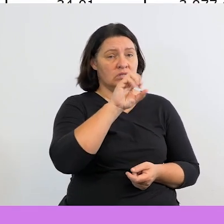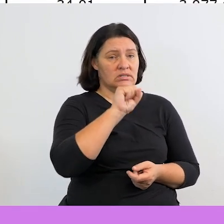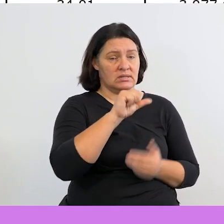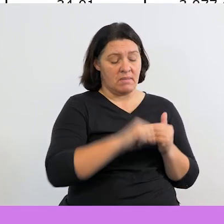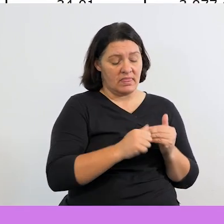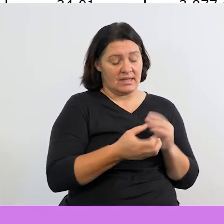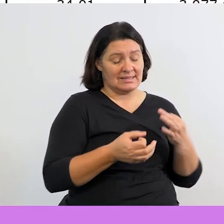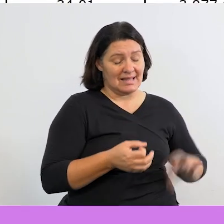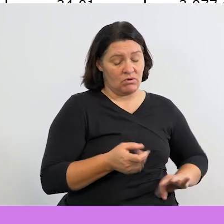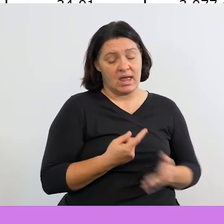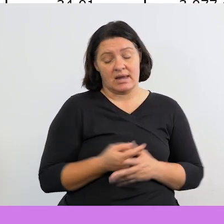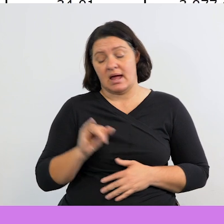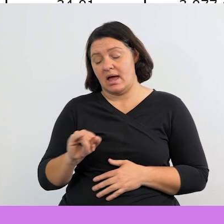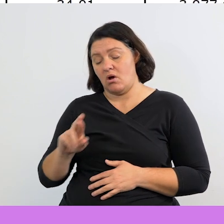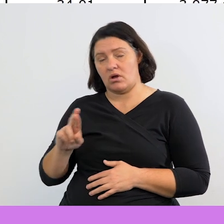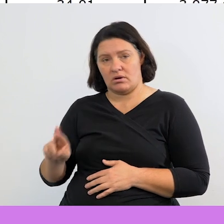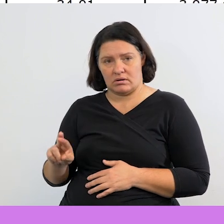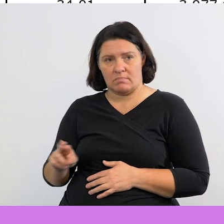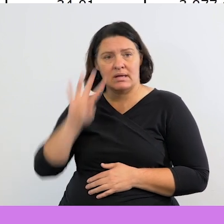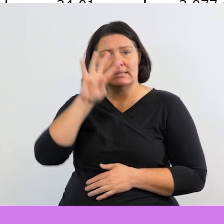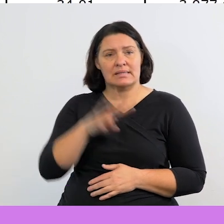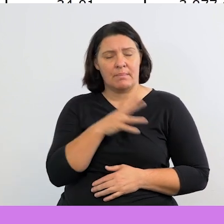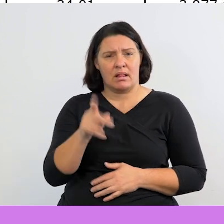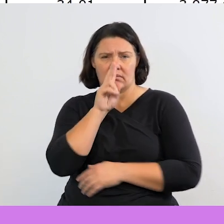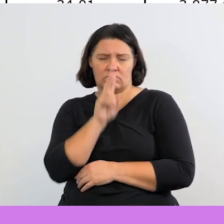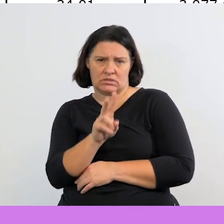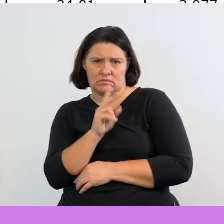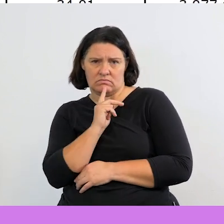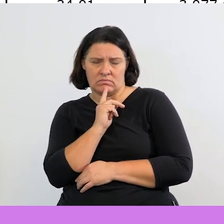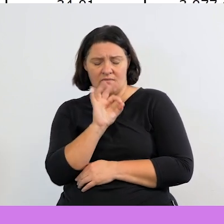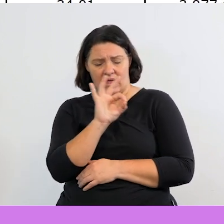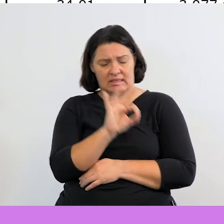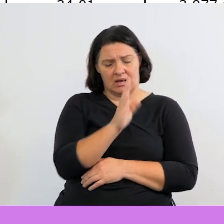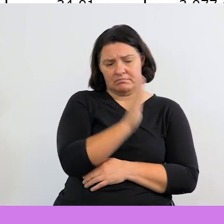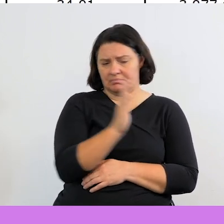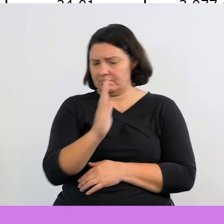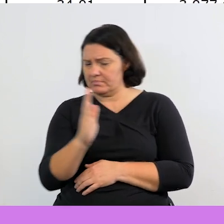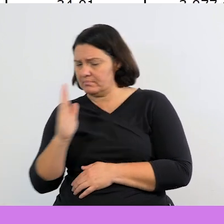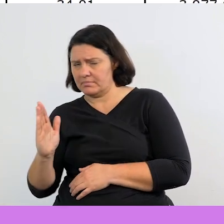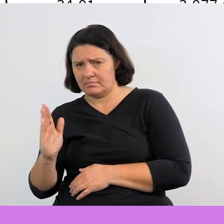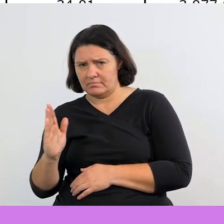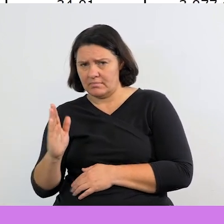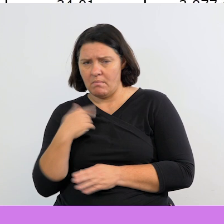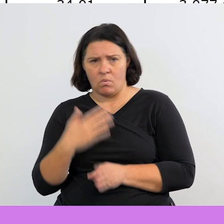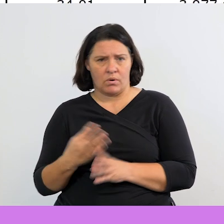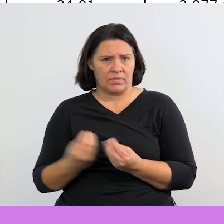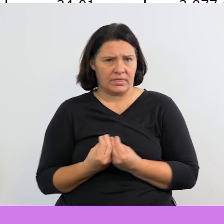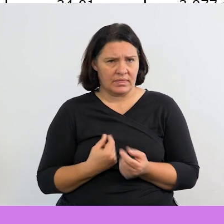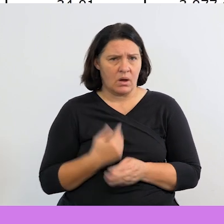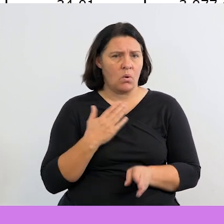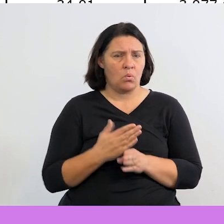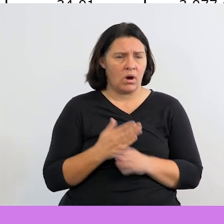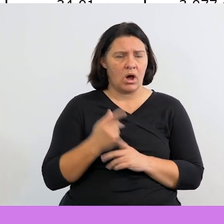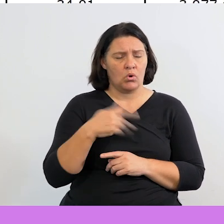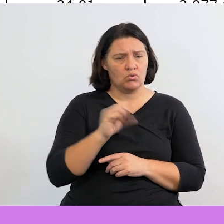salary and the IRR. But when I go to my table, I note there are three different variables that I'm working with. I'm